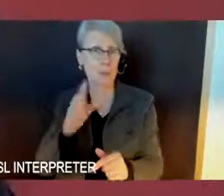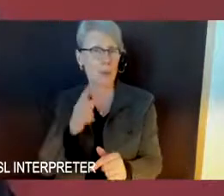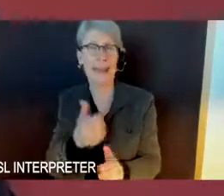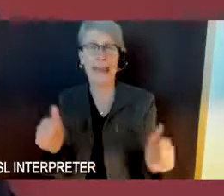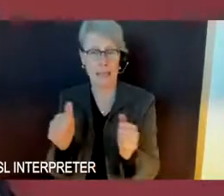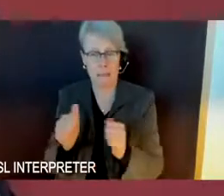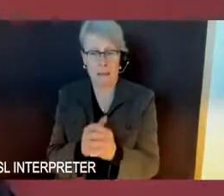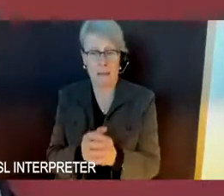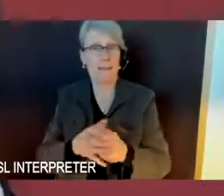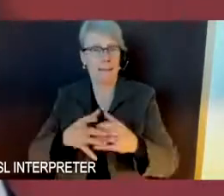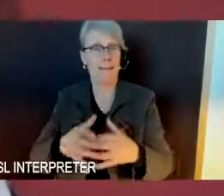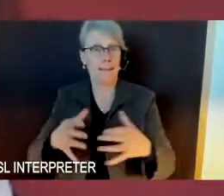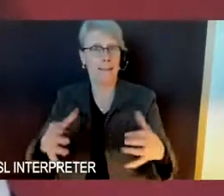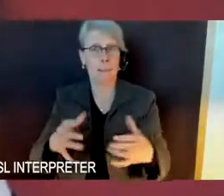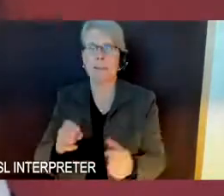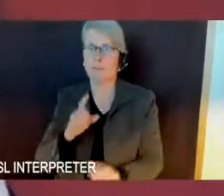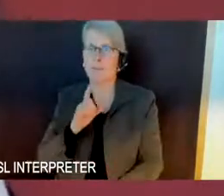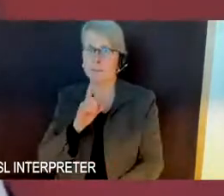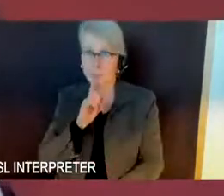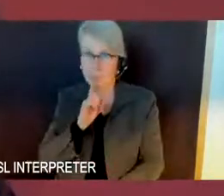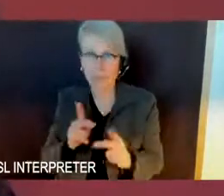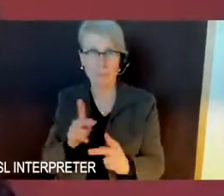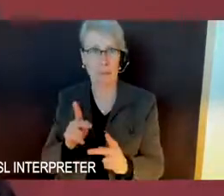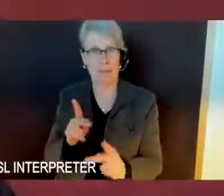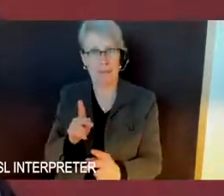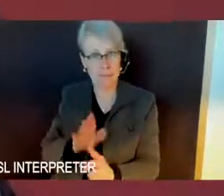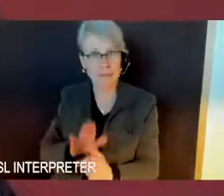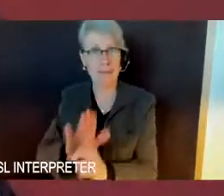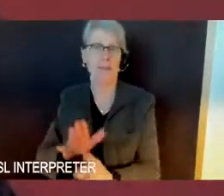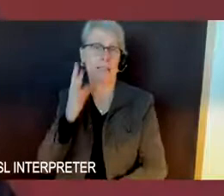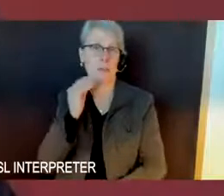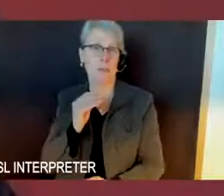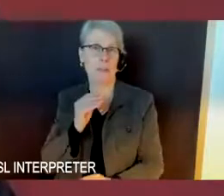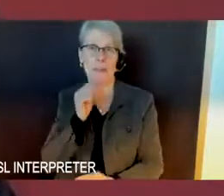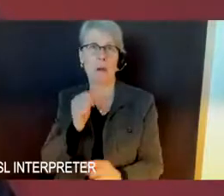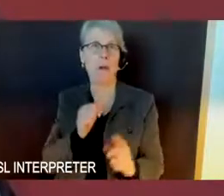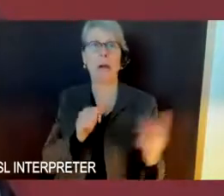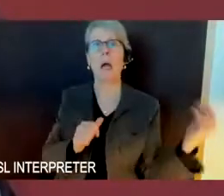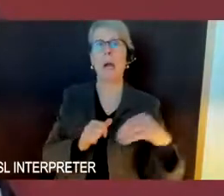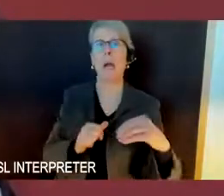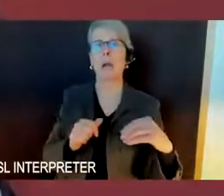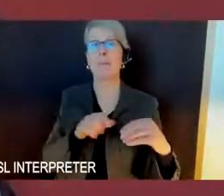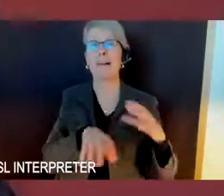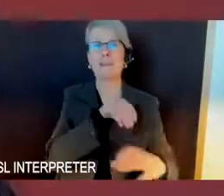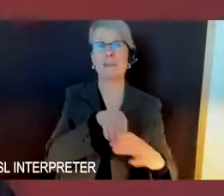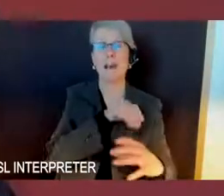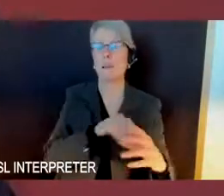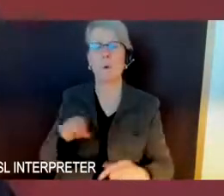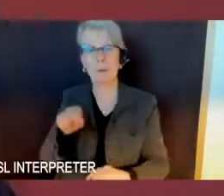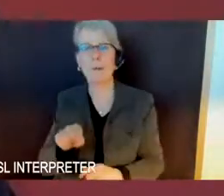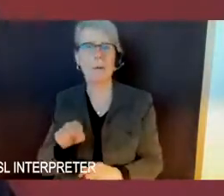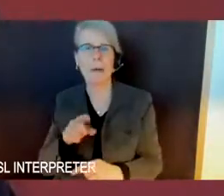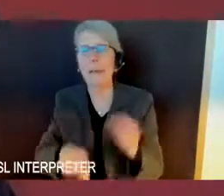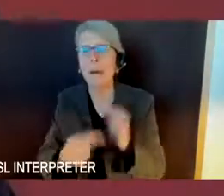the most important parts of building a movement, any movement, is that it's authentic to the people who that movement represents.